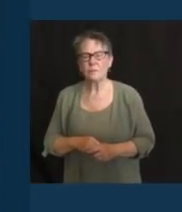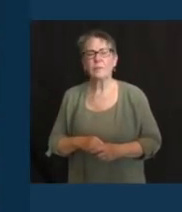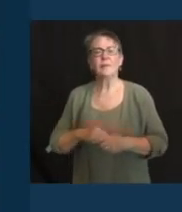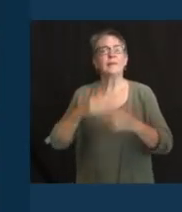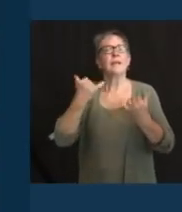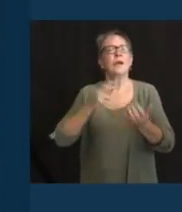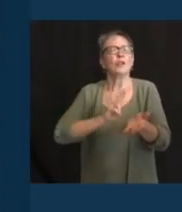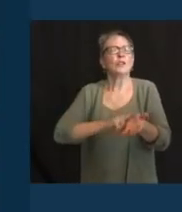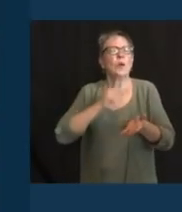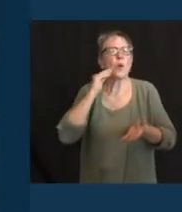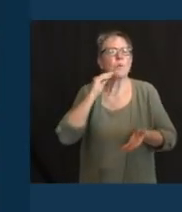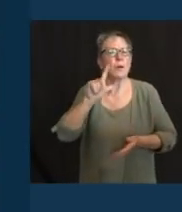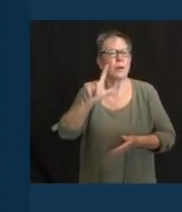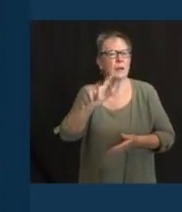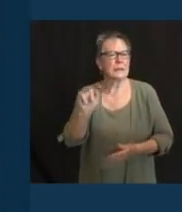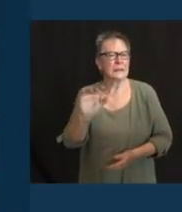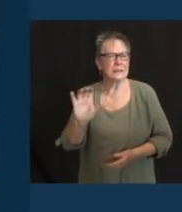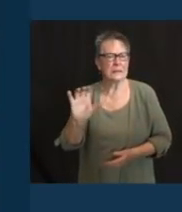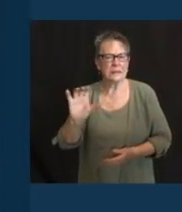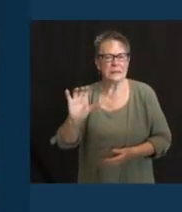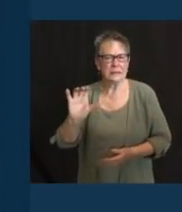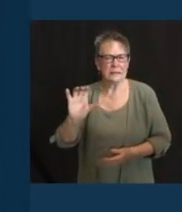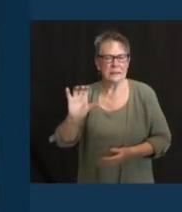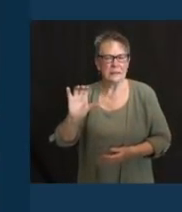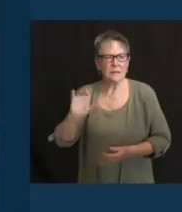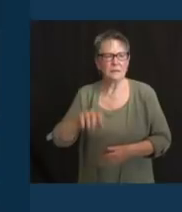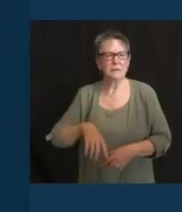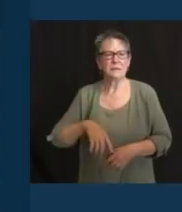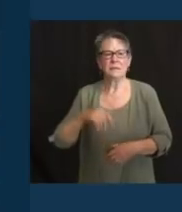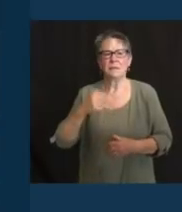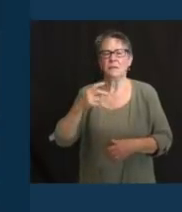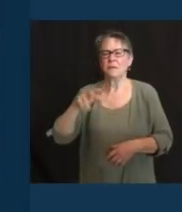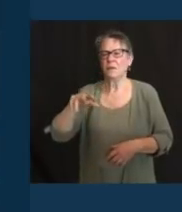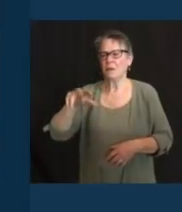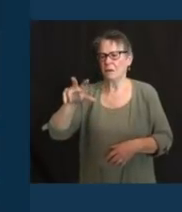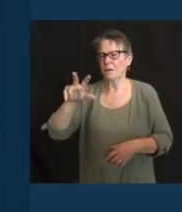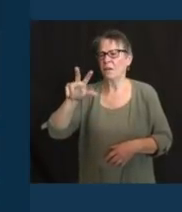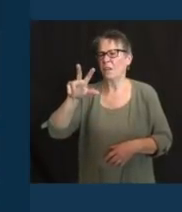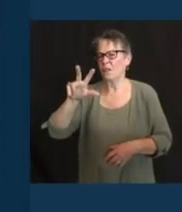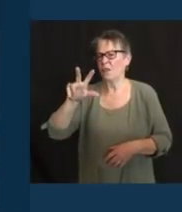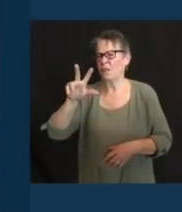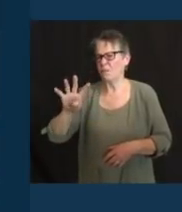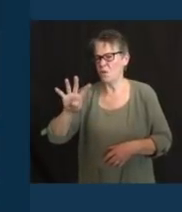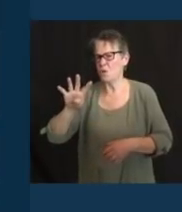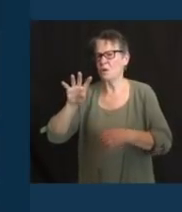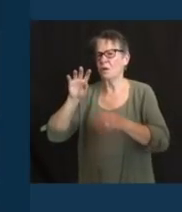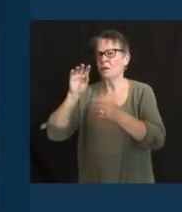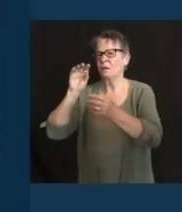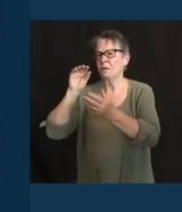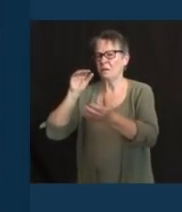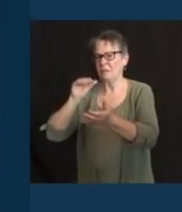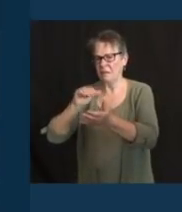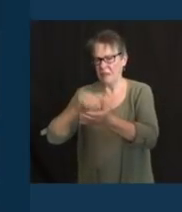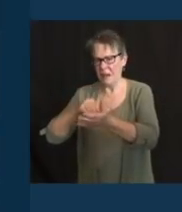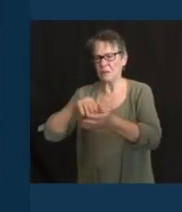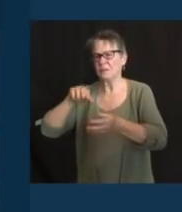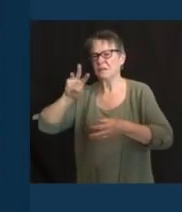34,799 positive cases. We continue to work hard to push that curve down, and as we see the loss of